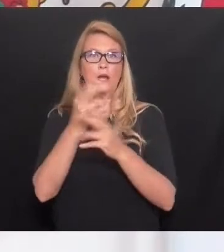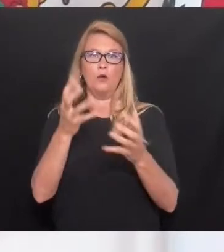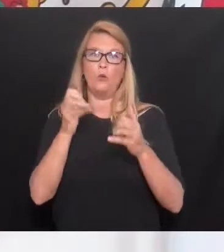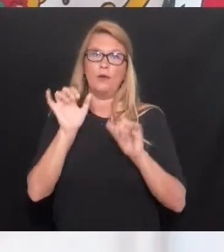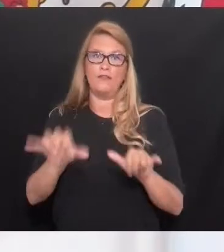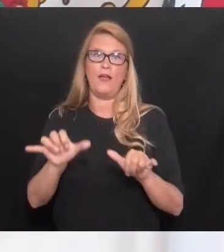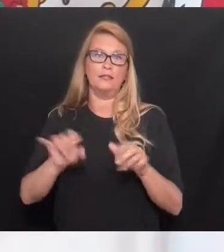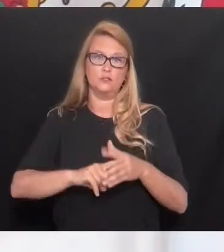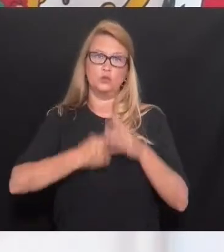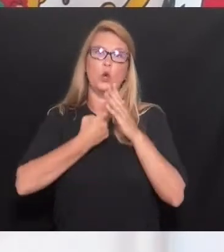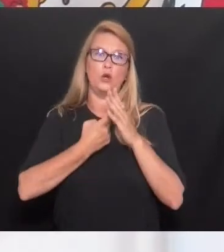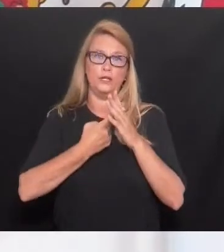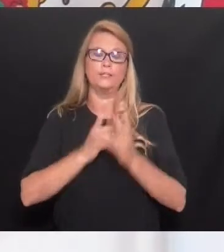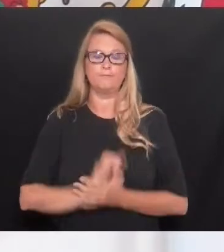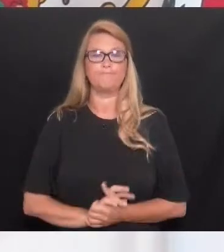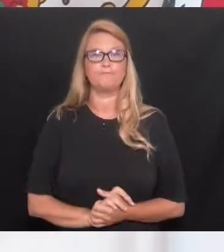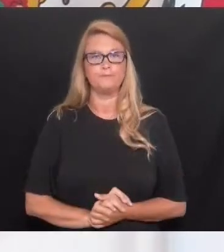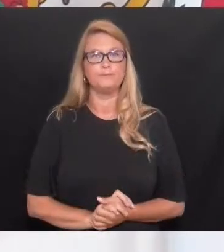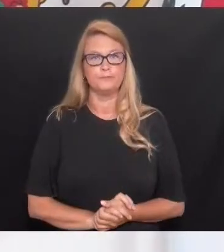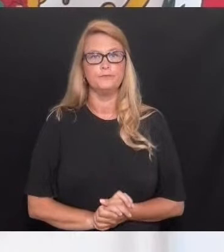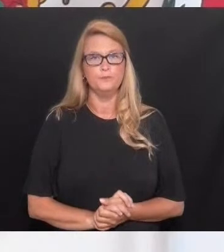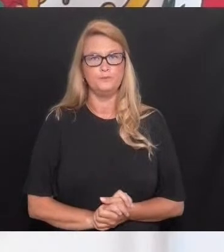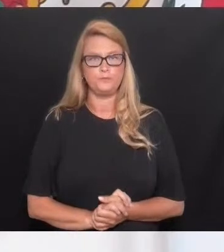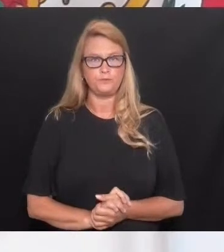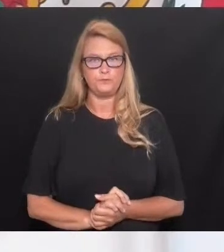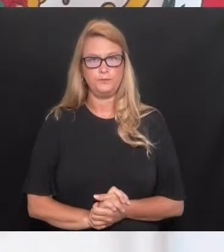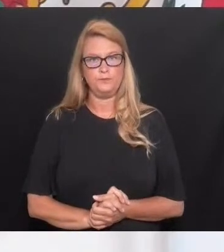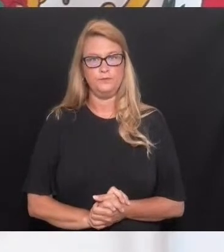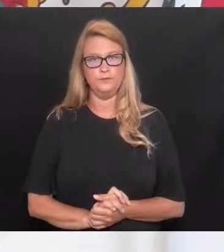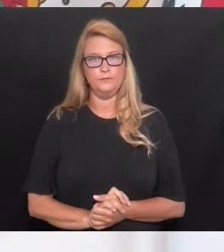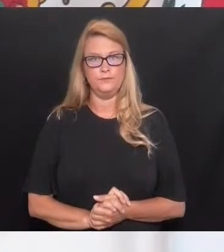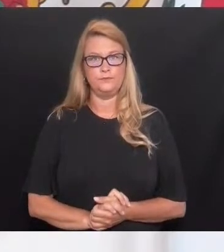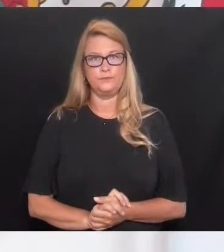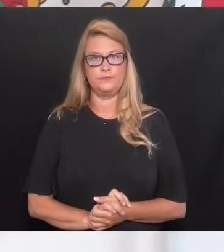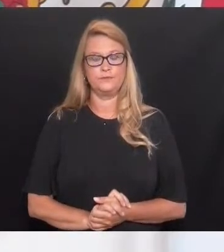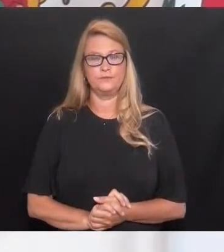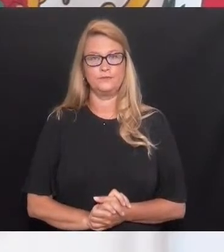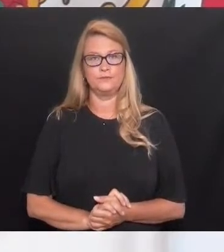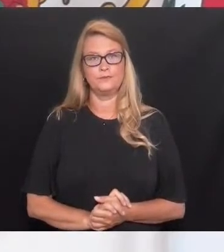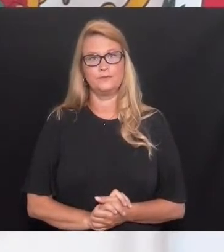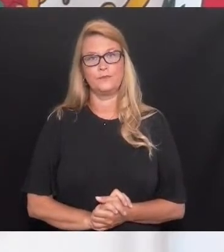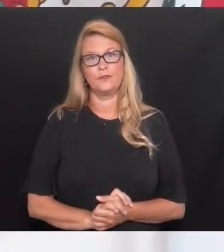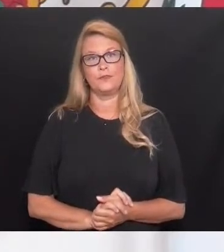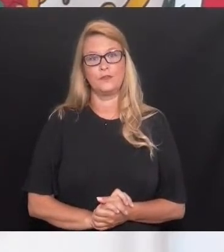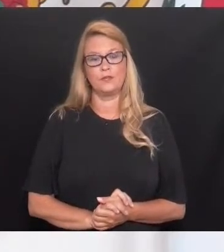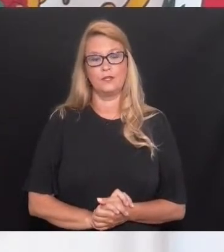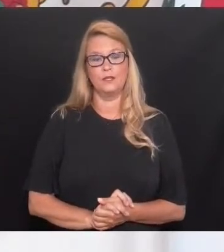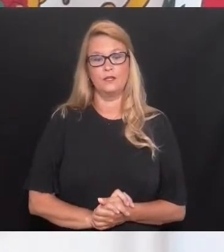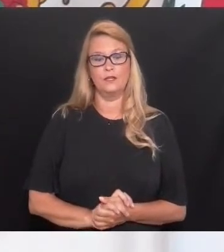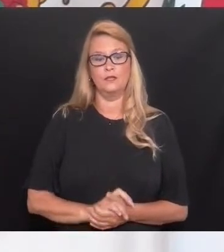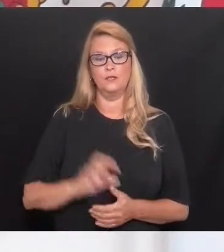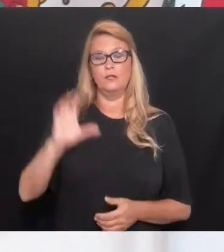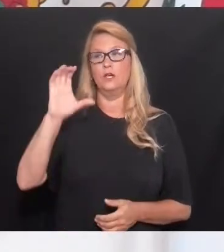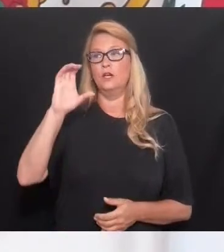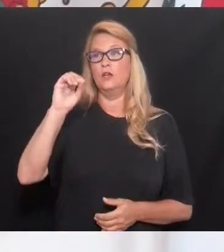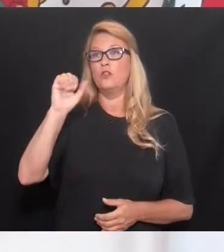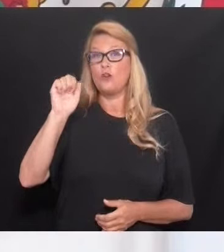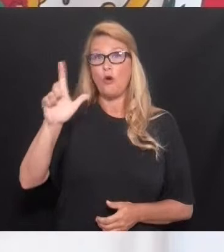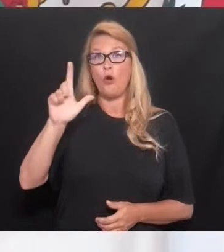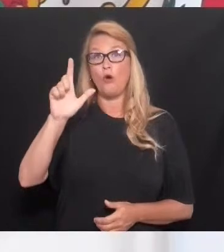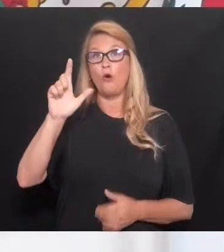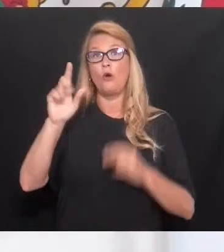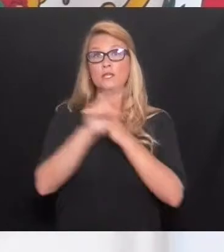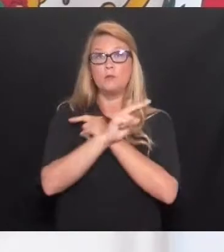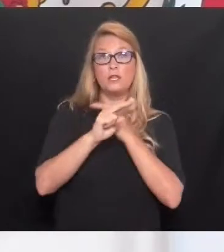Coalfield Expressways completed. So anyway, nevertheless, King Cole Highway, Coalfield Expressway, and